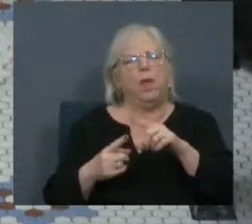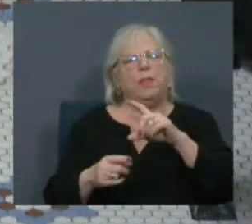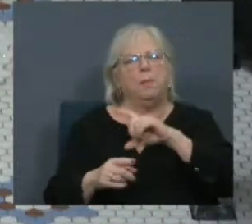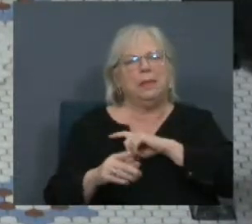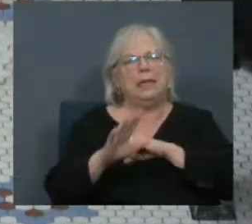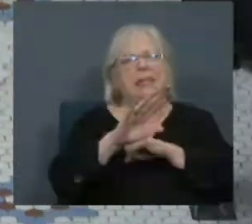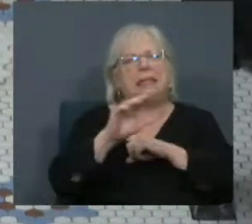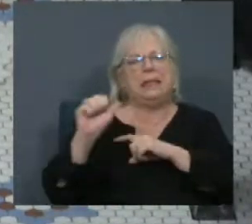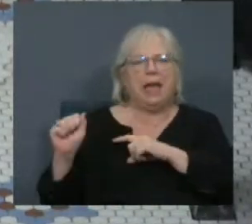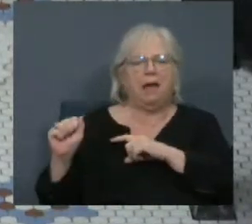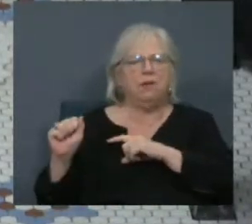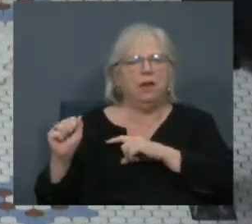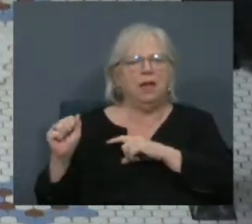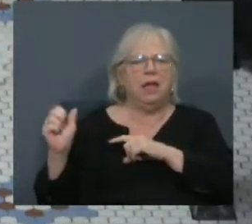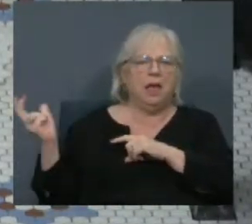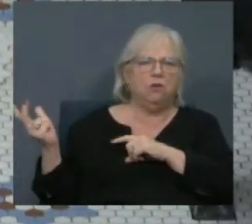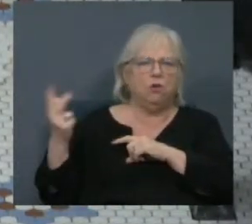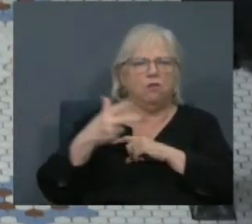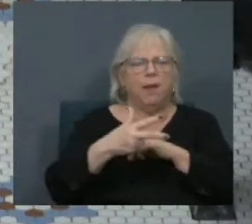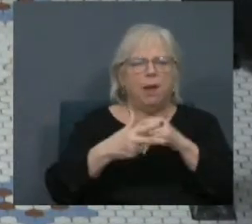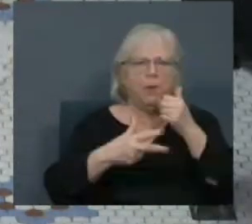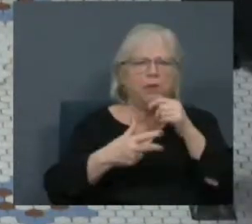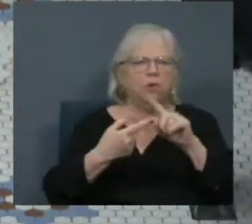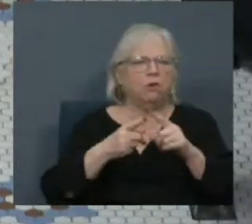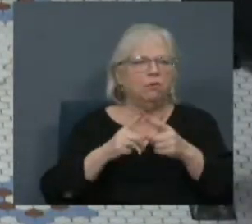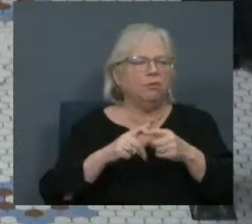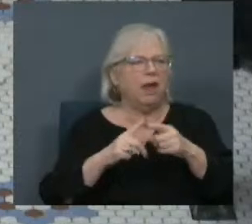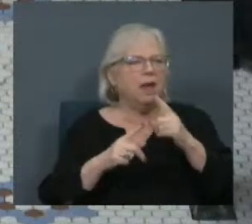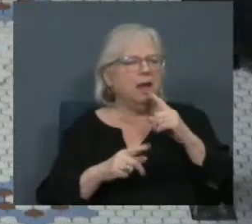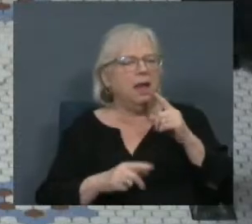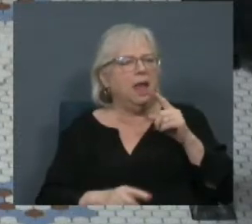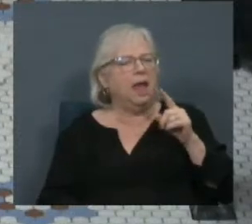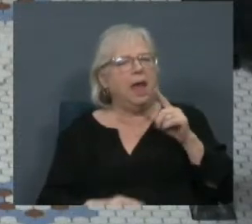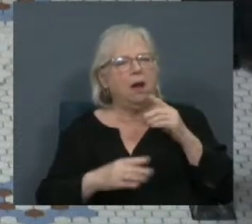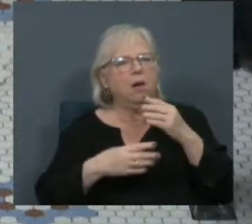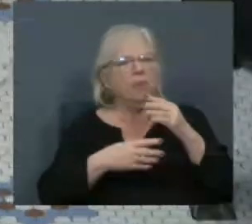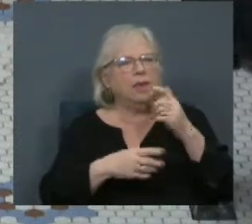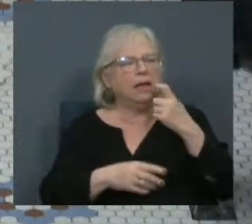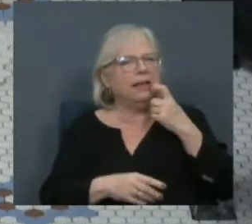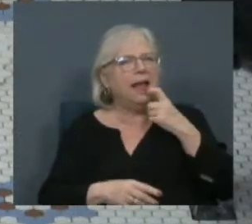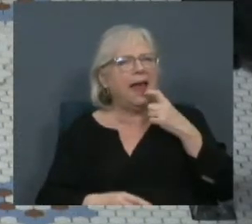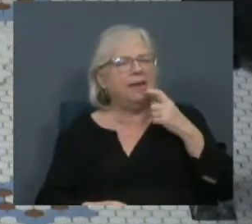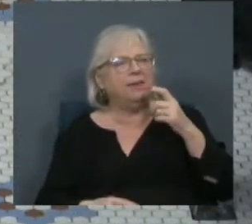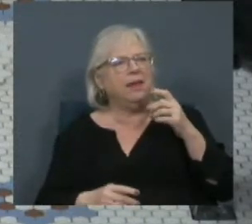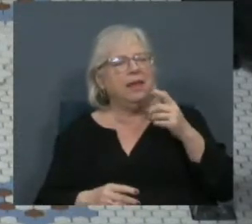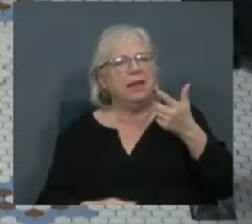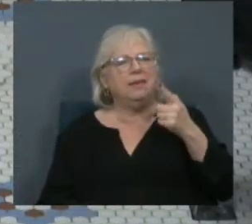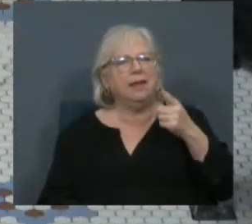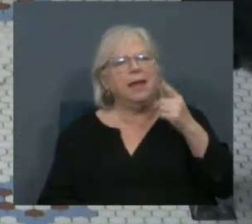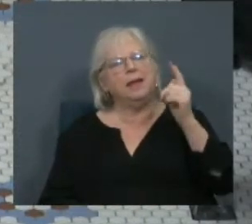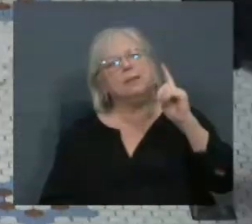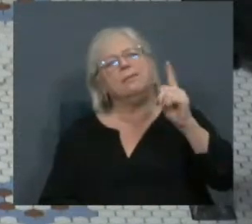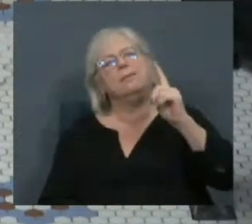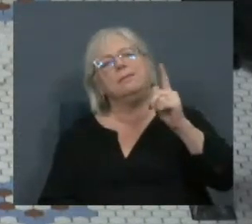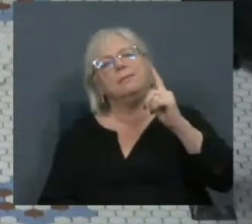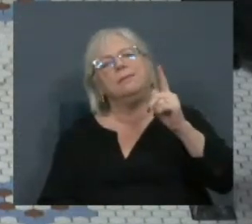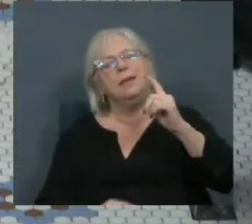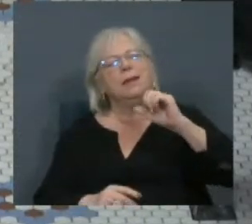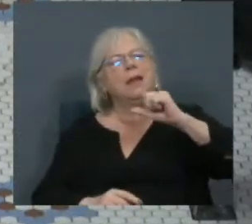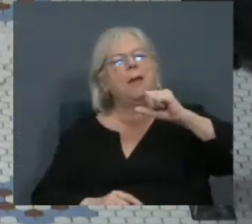the scene, he drove by with his girlfriend and tapped the gun on the glass. Do you think I feel protected by the